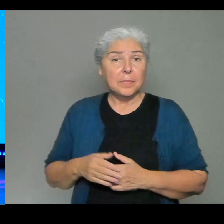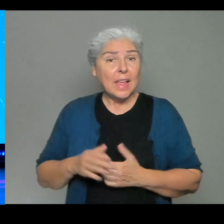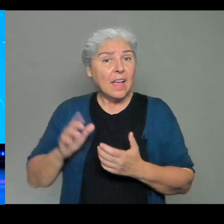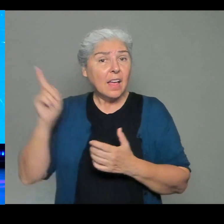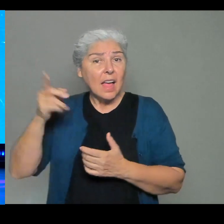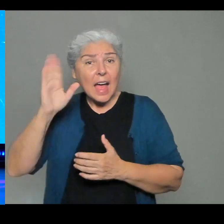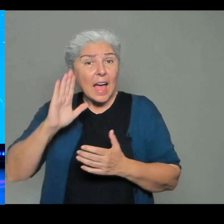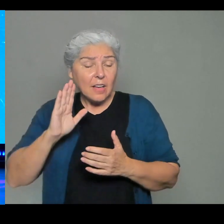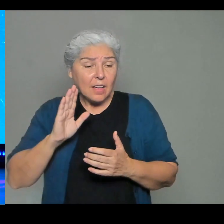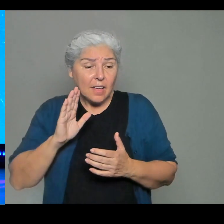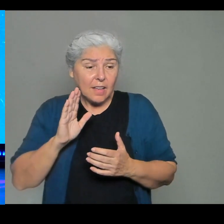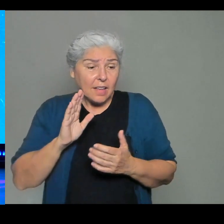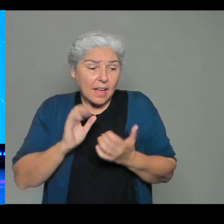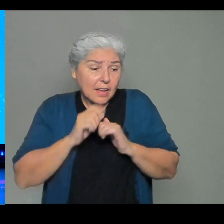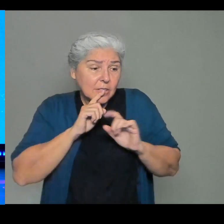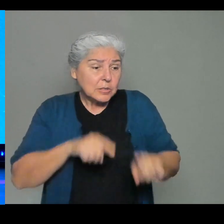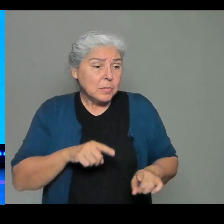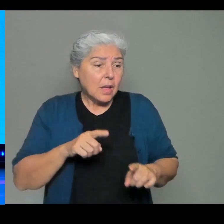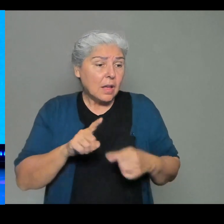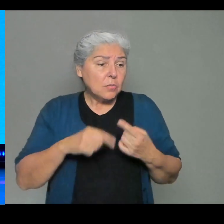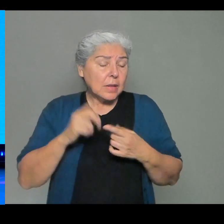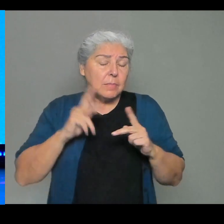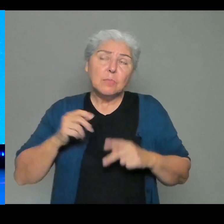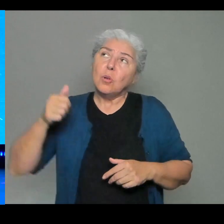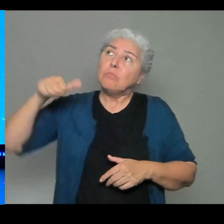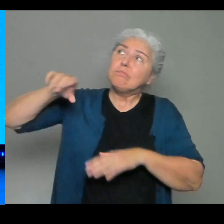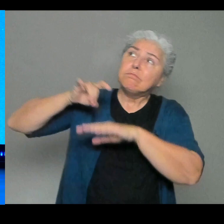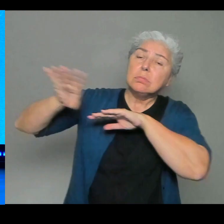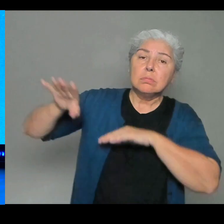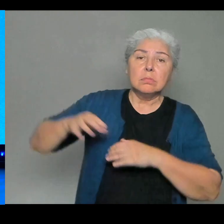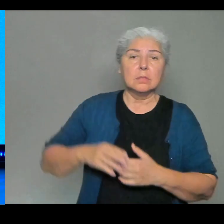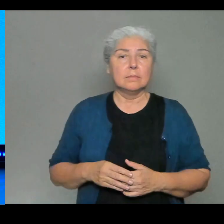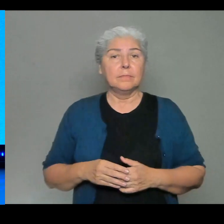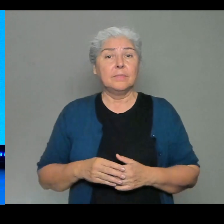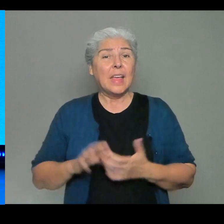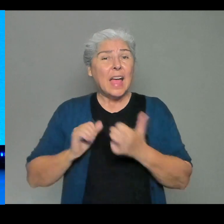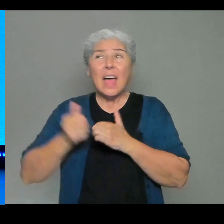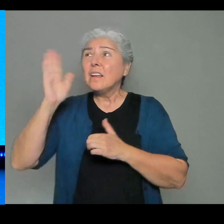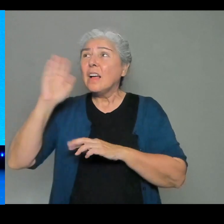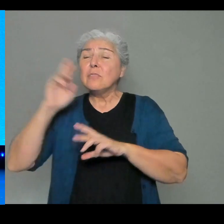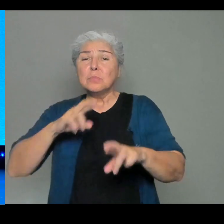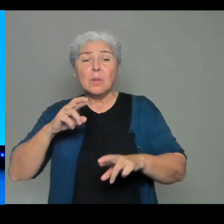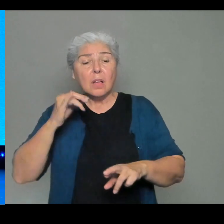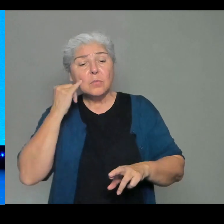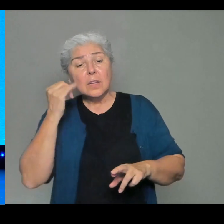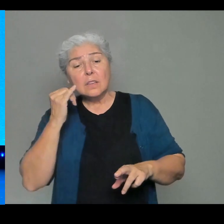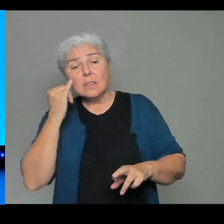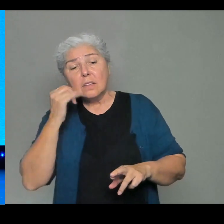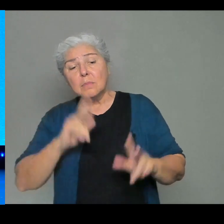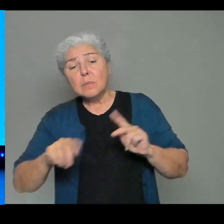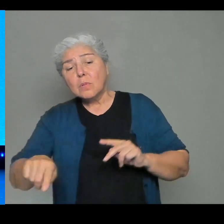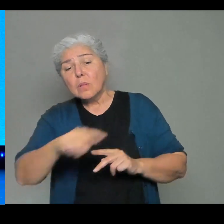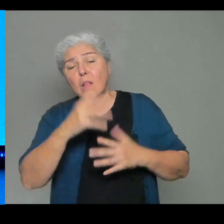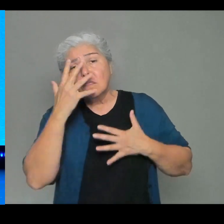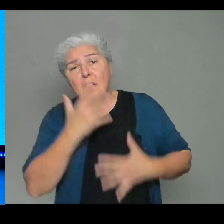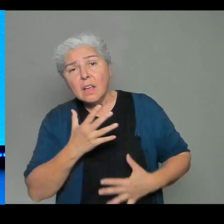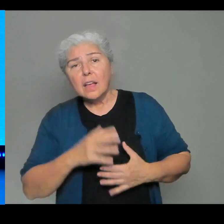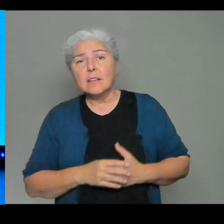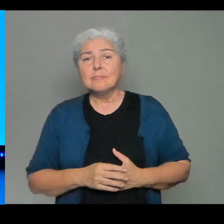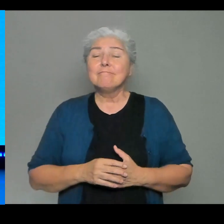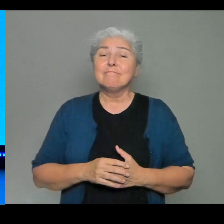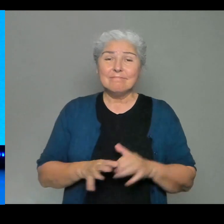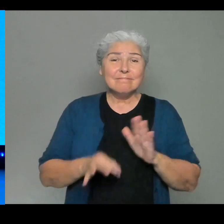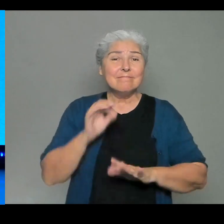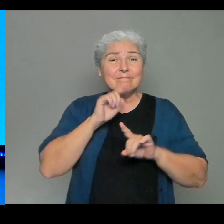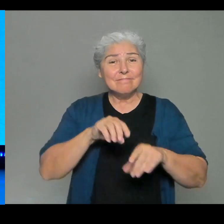people rejected him? How do I learn how God responded when people were sad? It's all in the book. And so what I need to